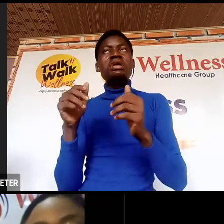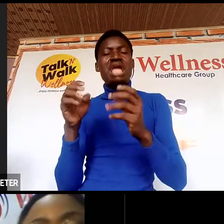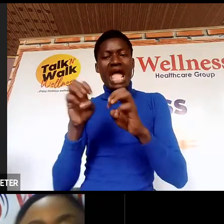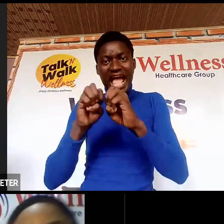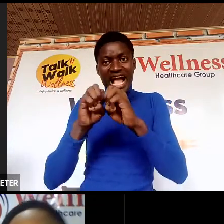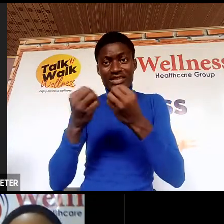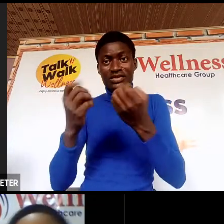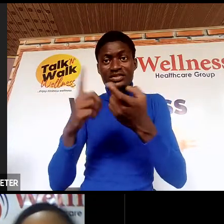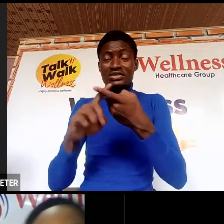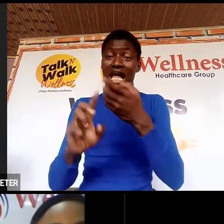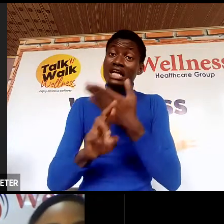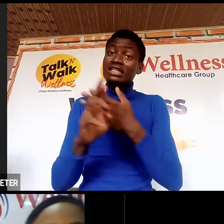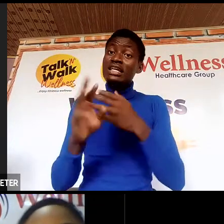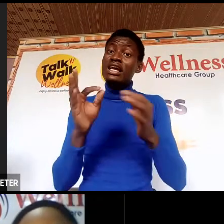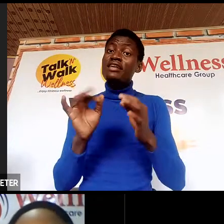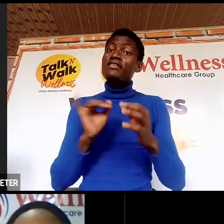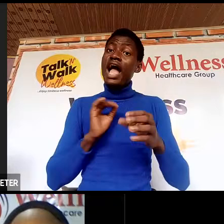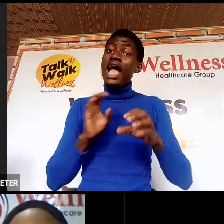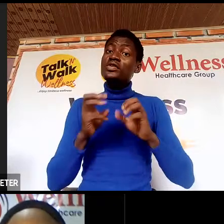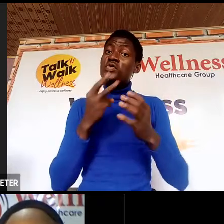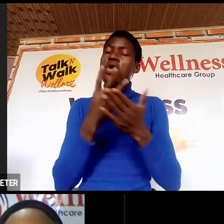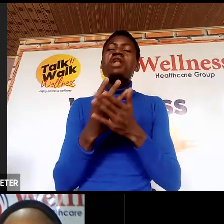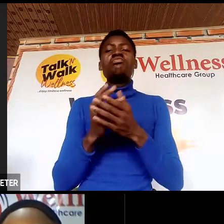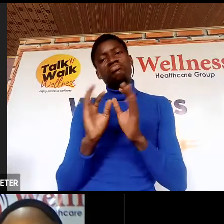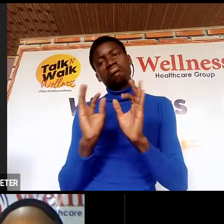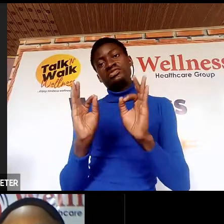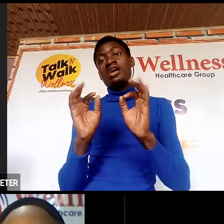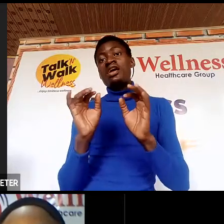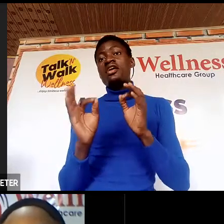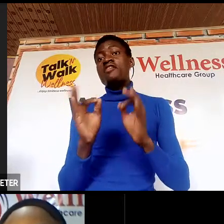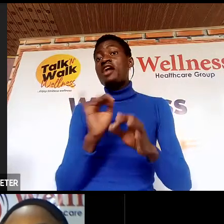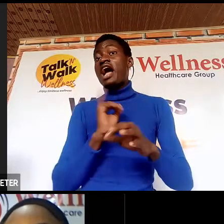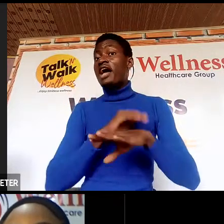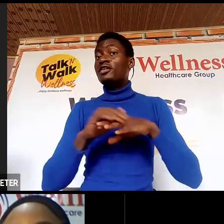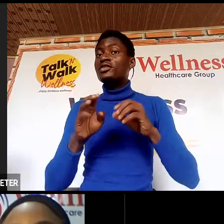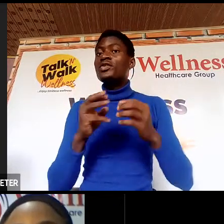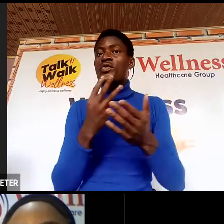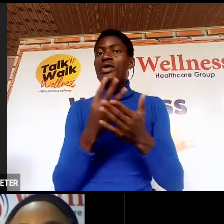thing is that investment must make sense to me. I have to take my time to